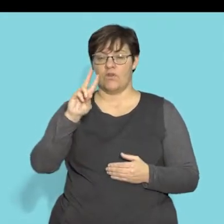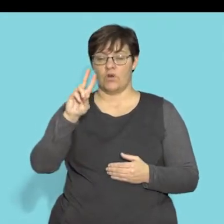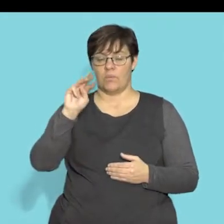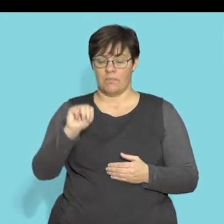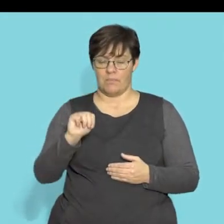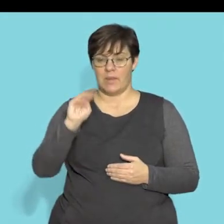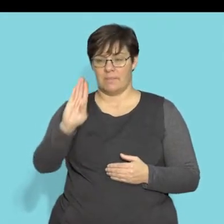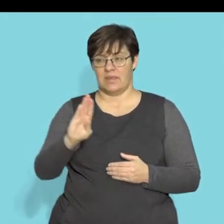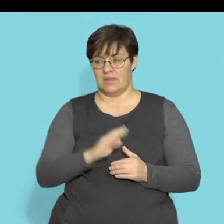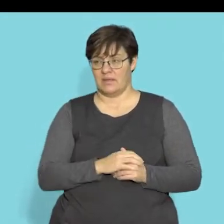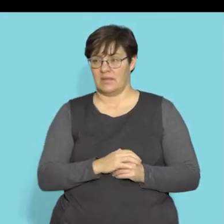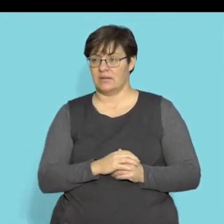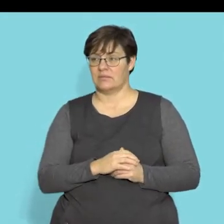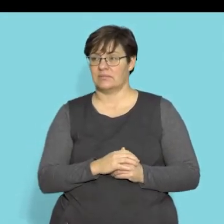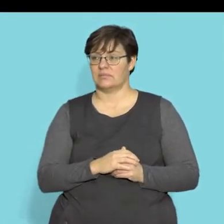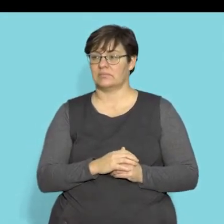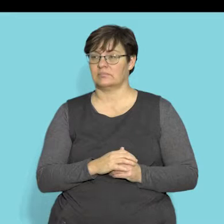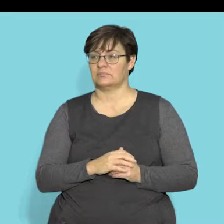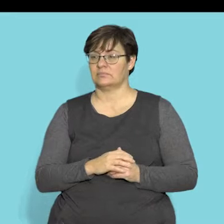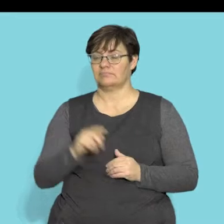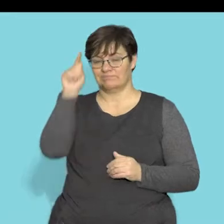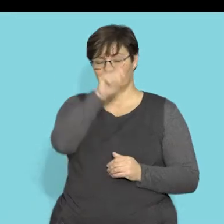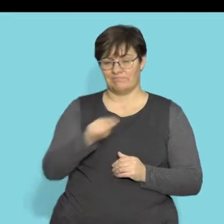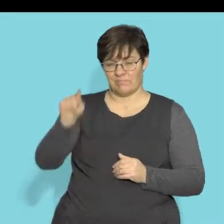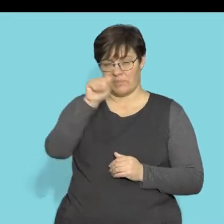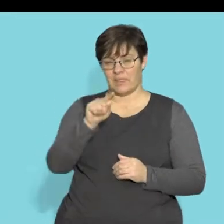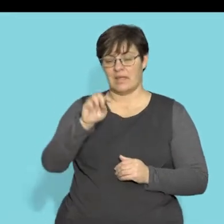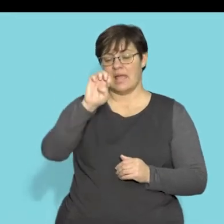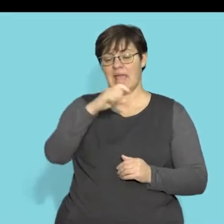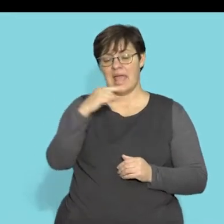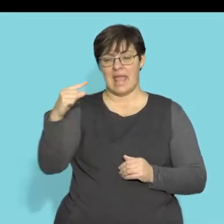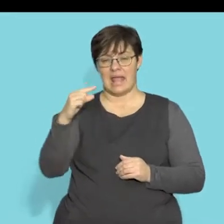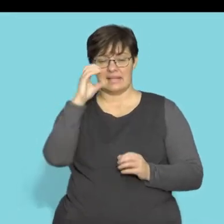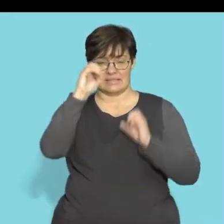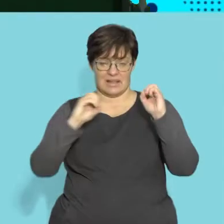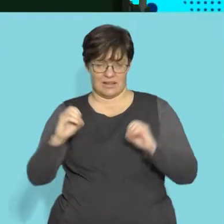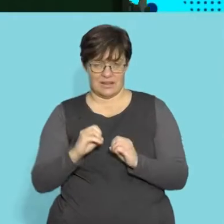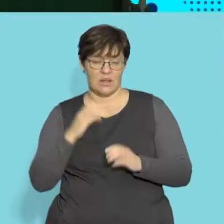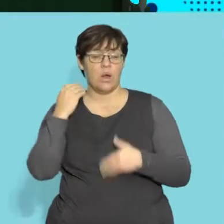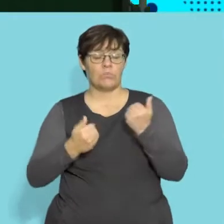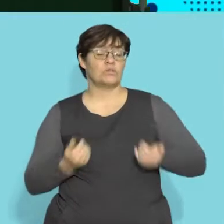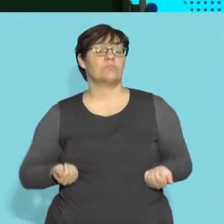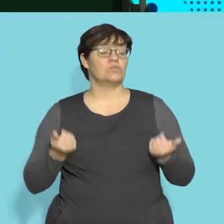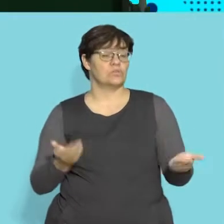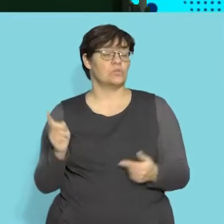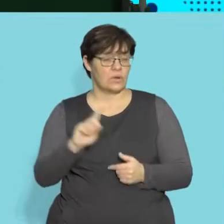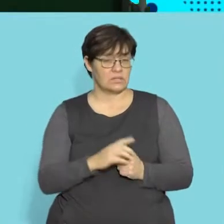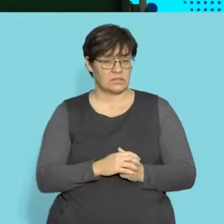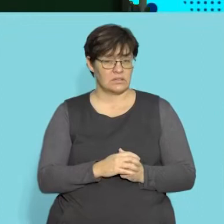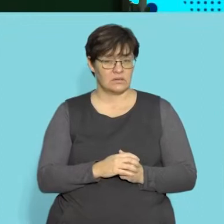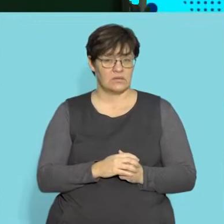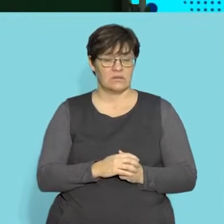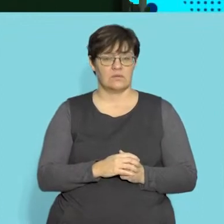Again guys, this process that produces Ovum B, remember that that's an egg cell, and the process that produces that